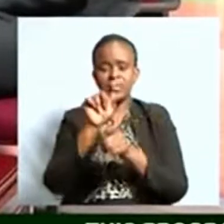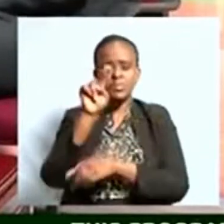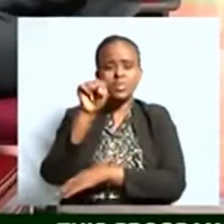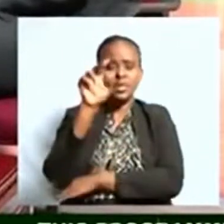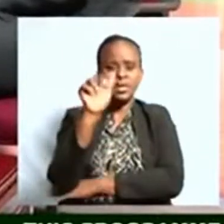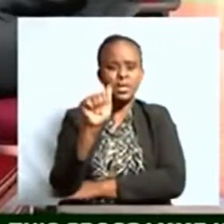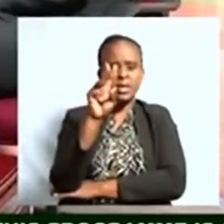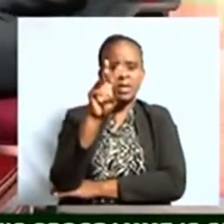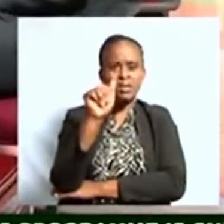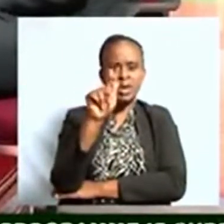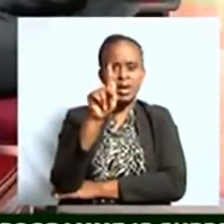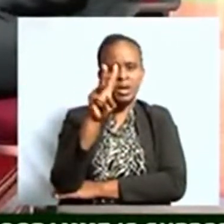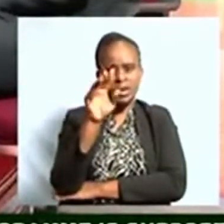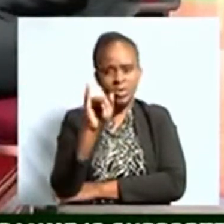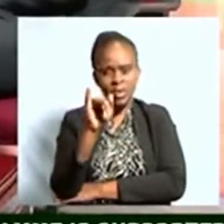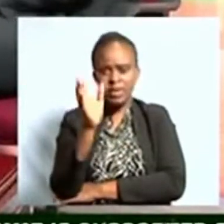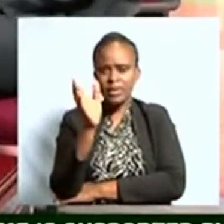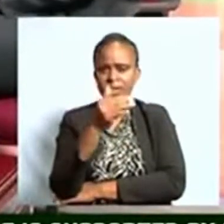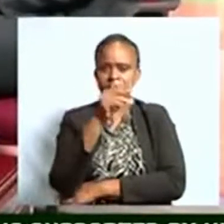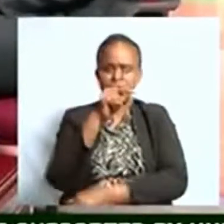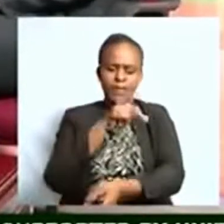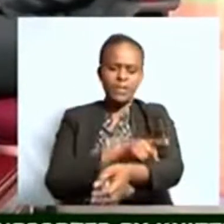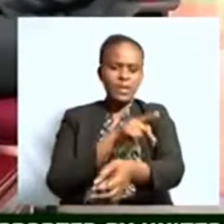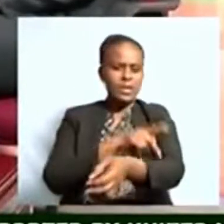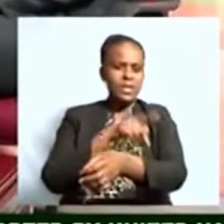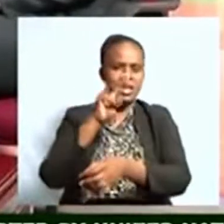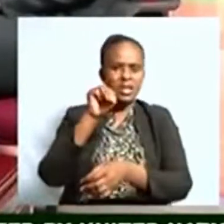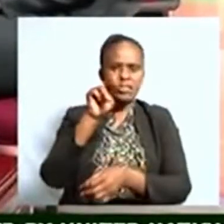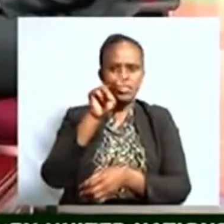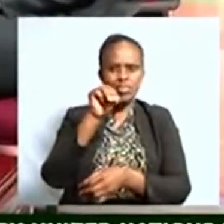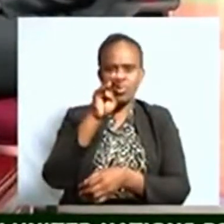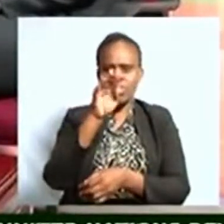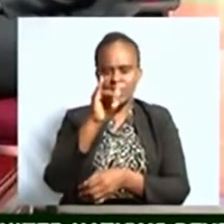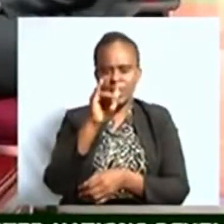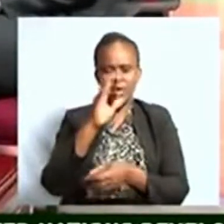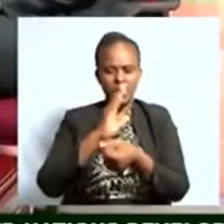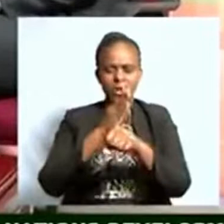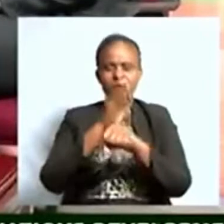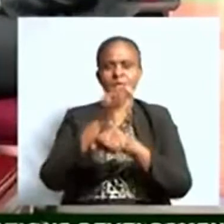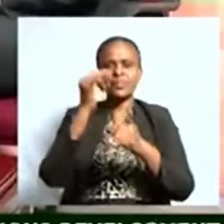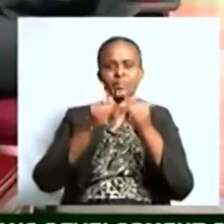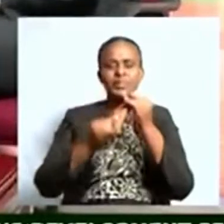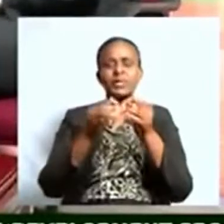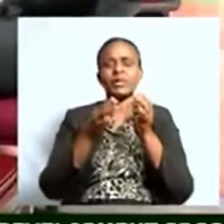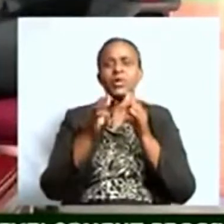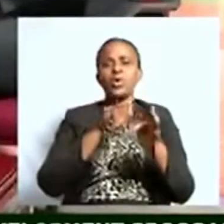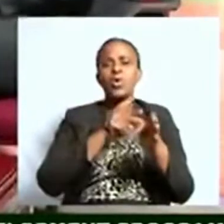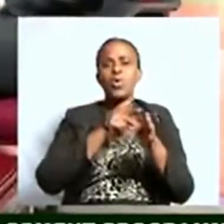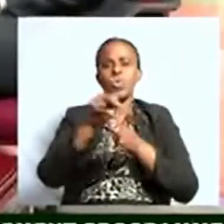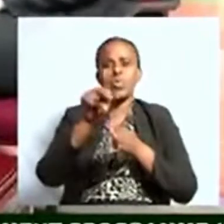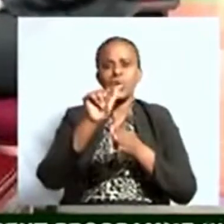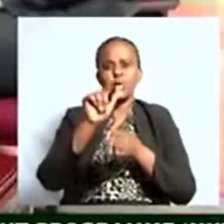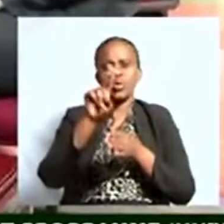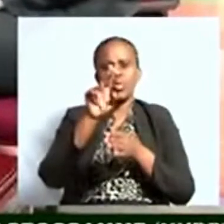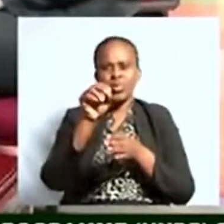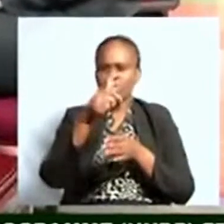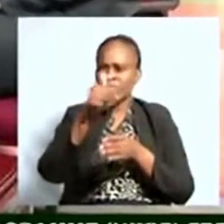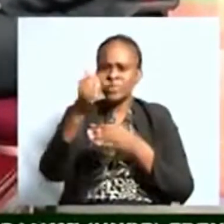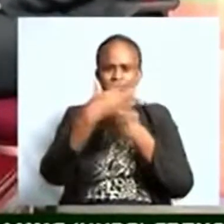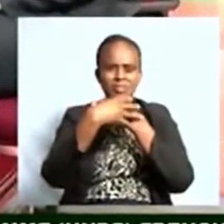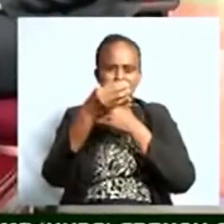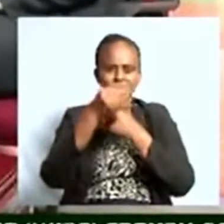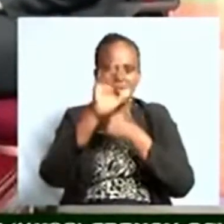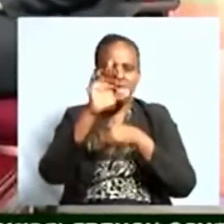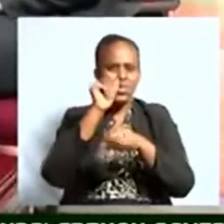Madam Mumbipiri who served. Yes. And later on we saw Professor Nkandolo serving the people of Munali. Where do you draw the